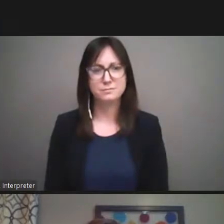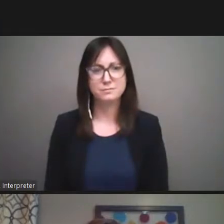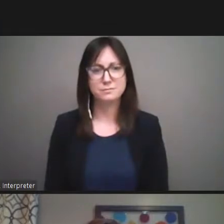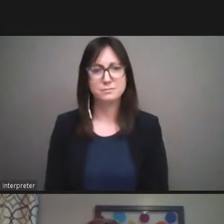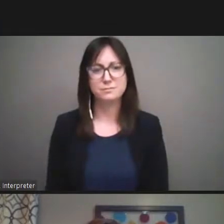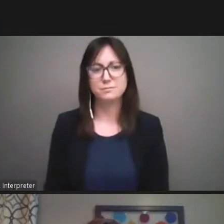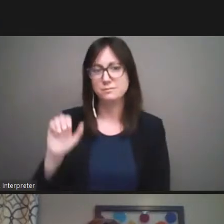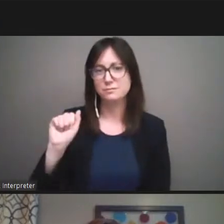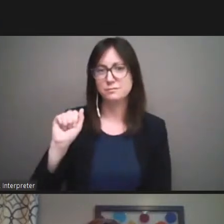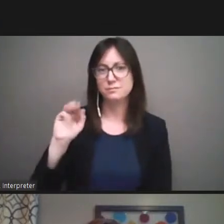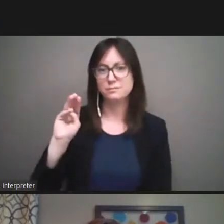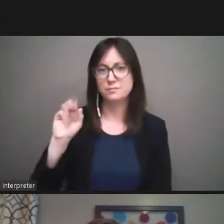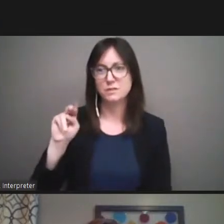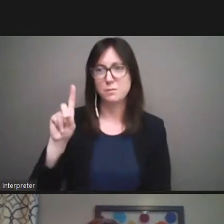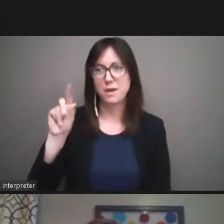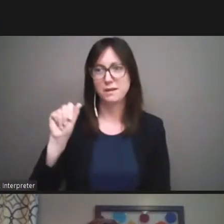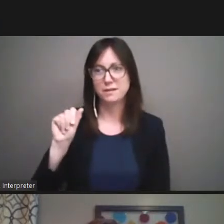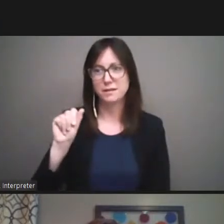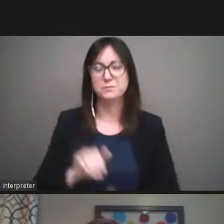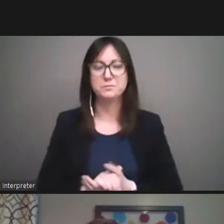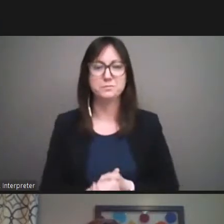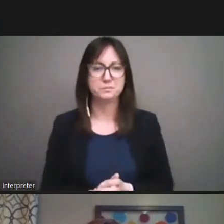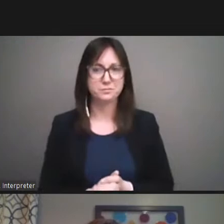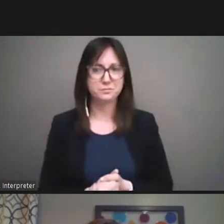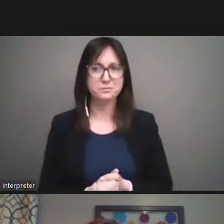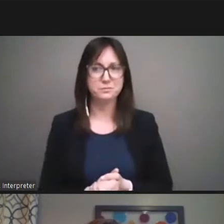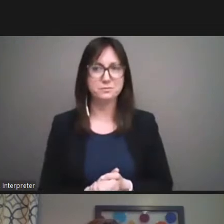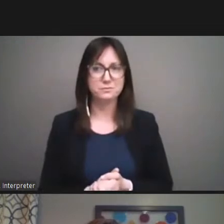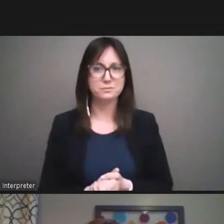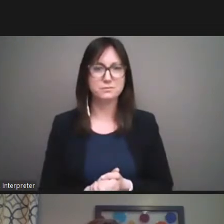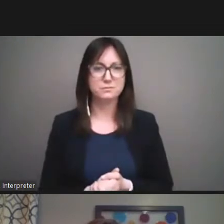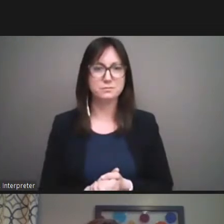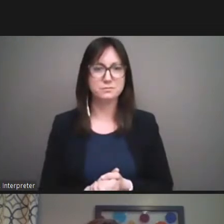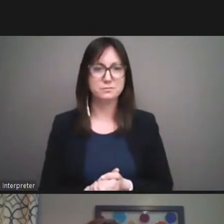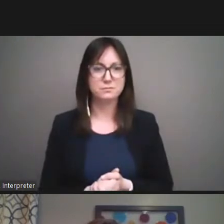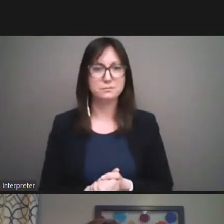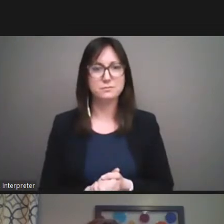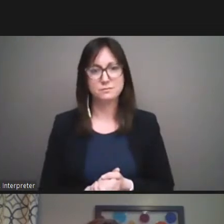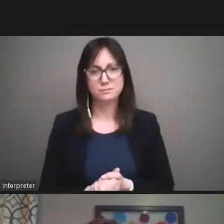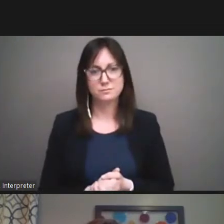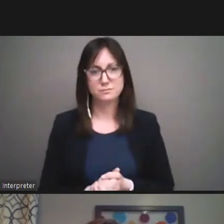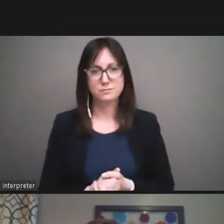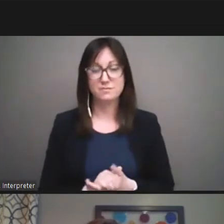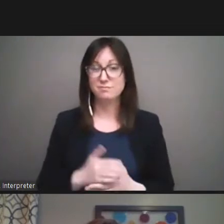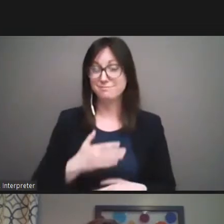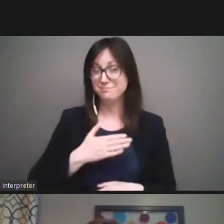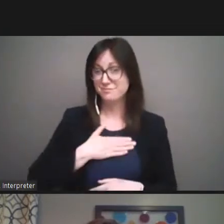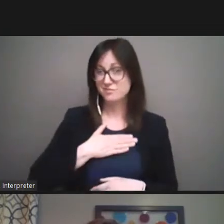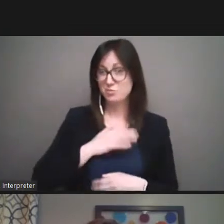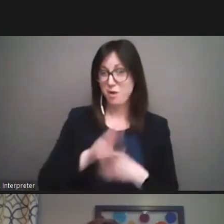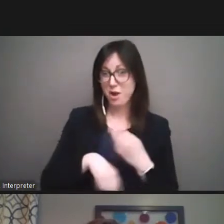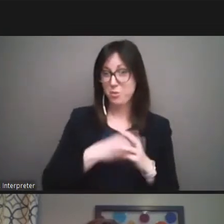I think, well, specific to kind of my world and municipal politics, it